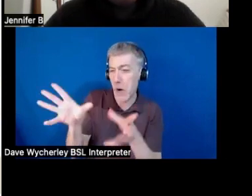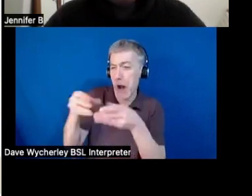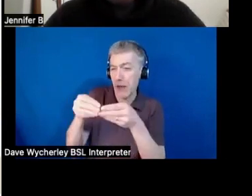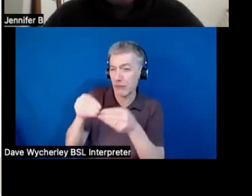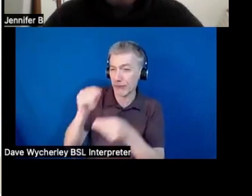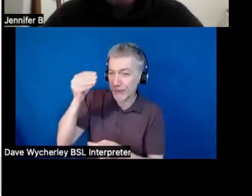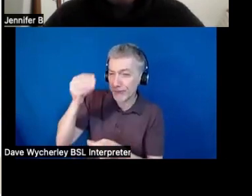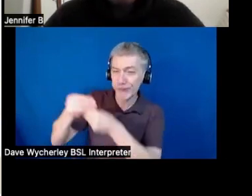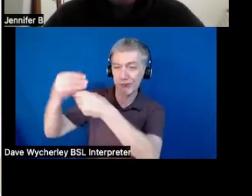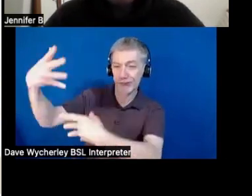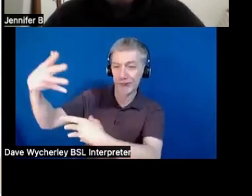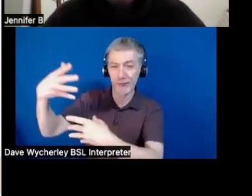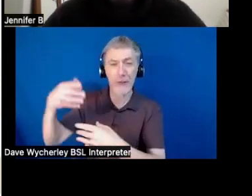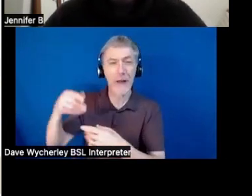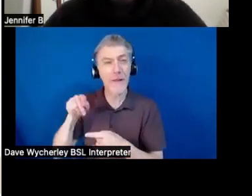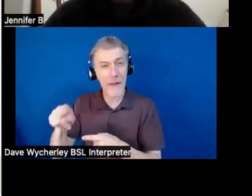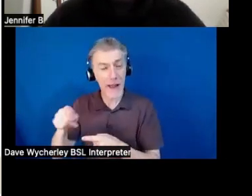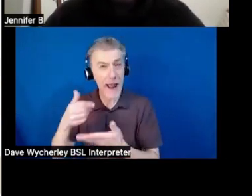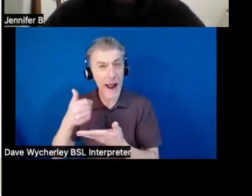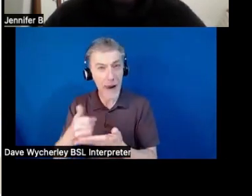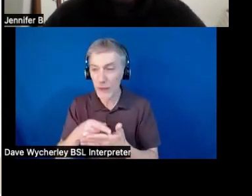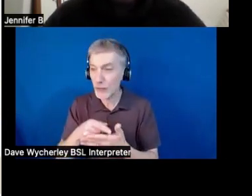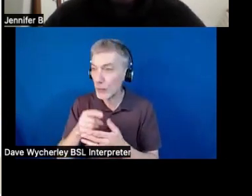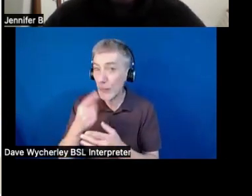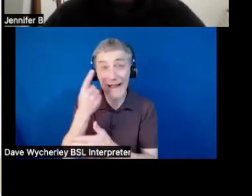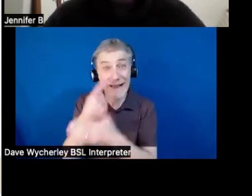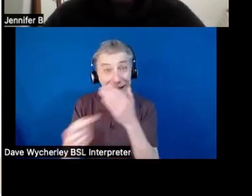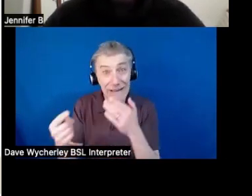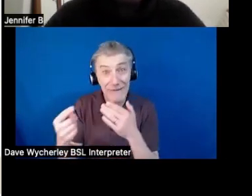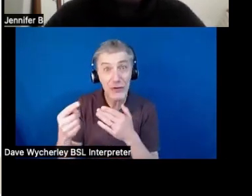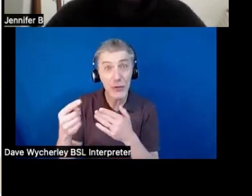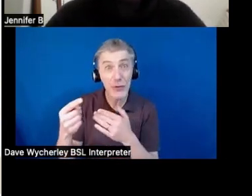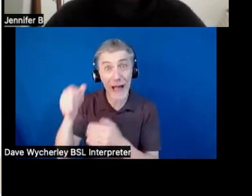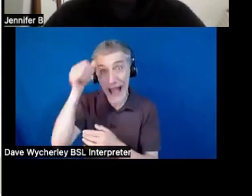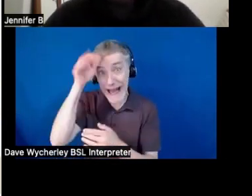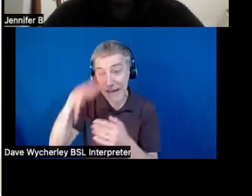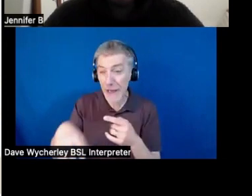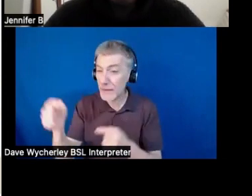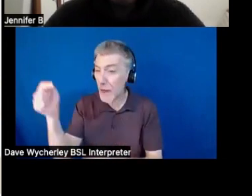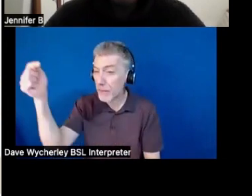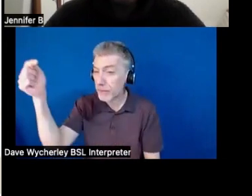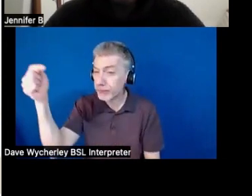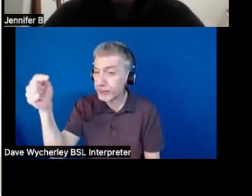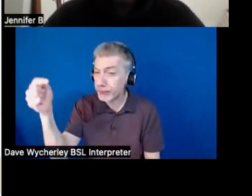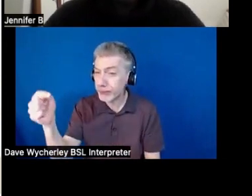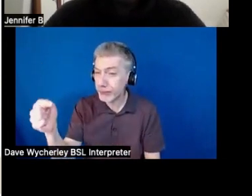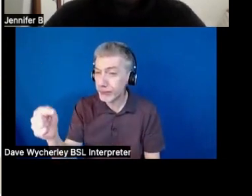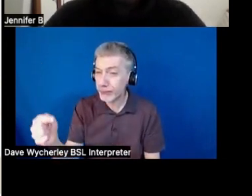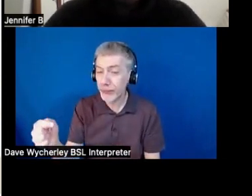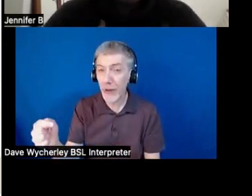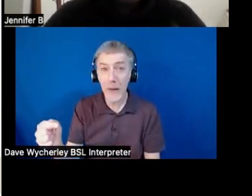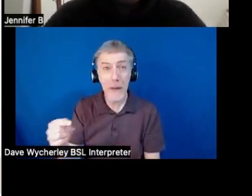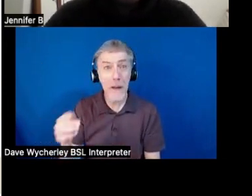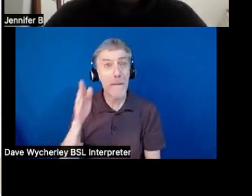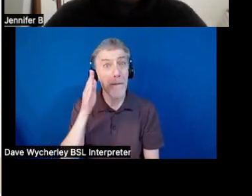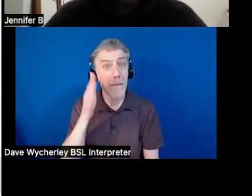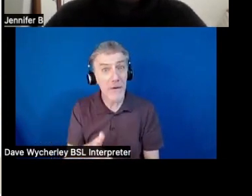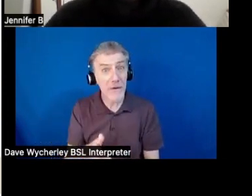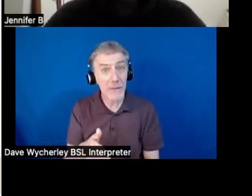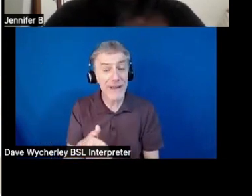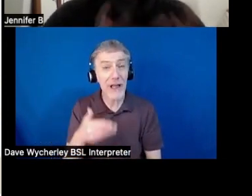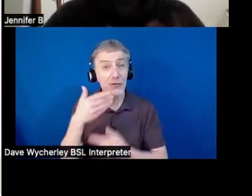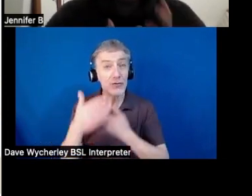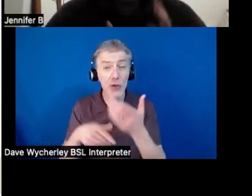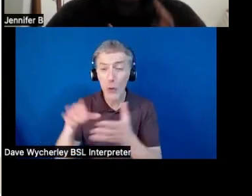for pinpointing experiences, but also resisting the need of completion or a full narrative. All of these pieces that are in this